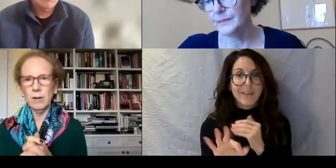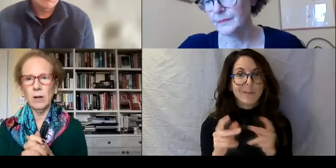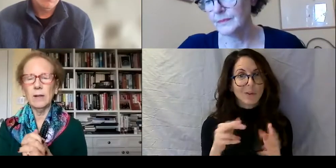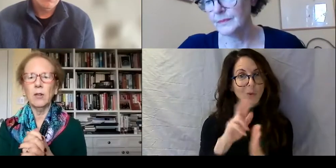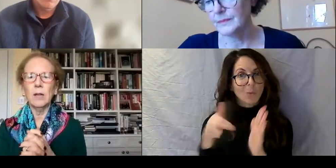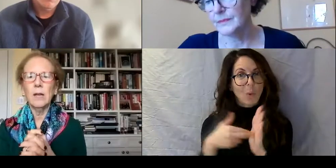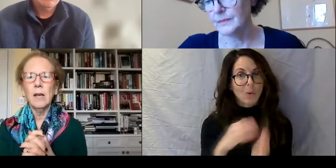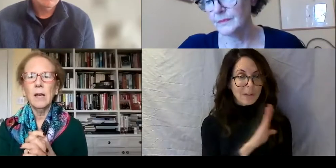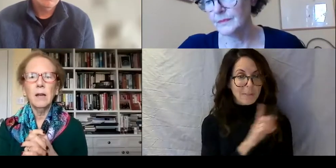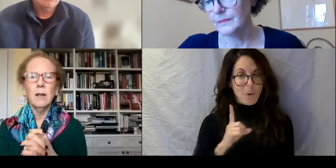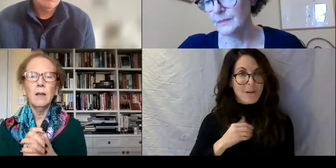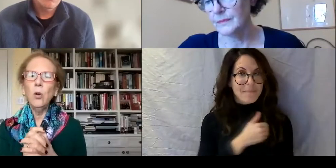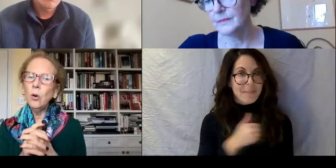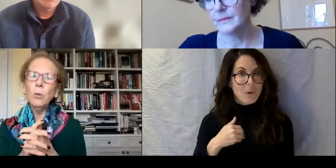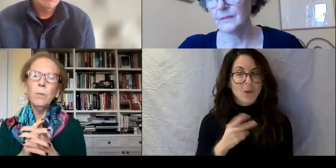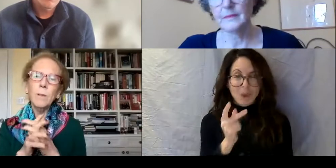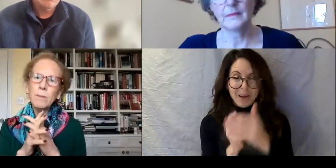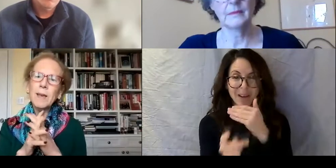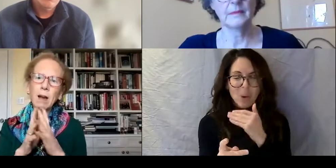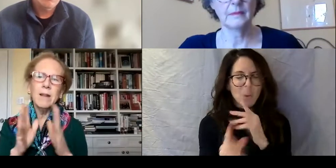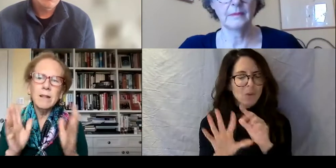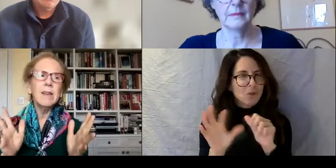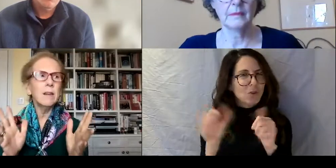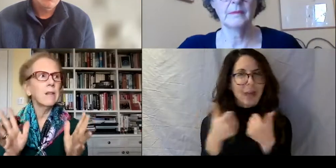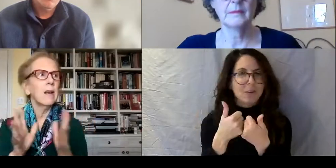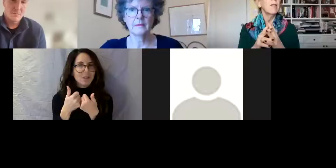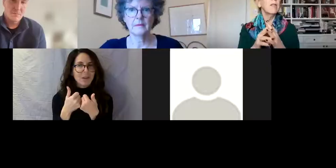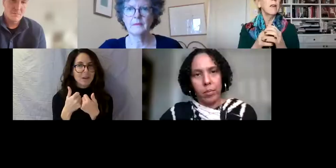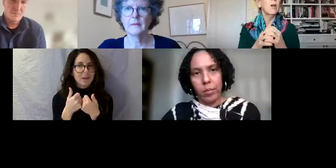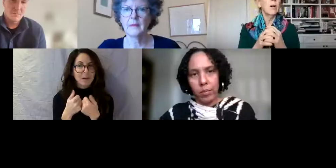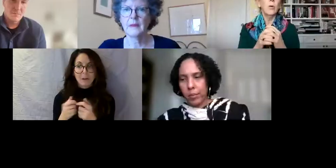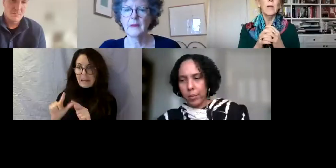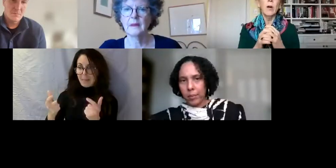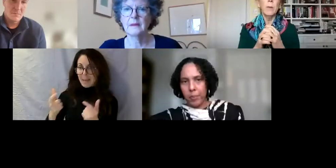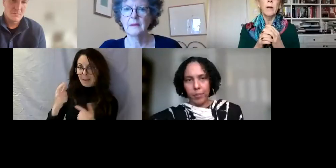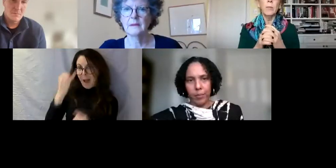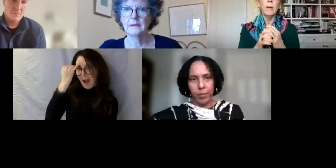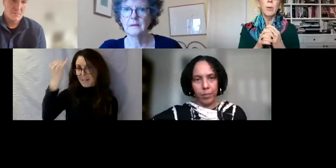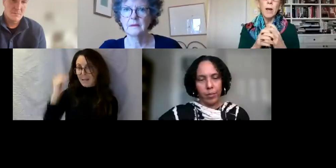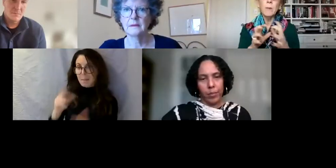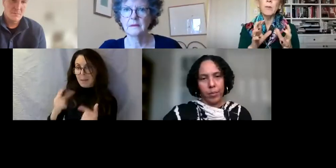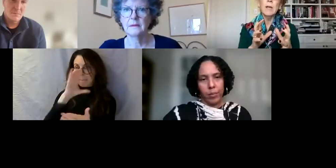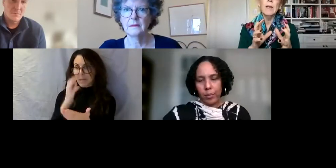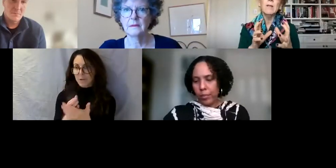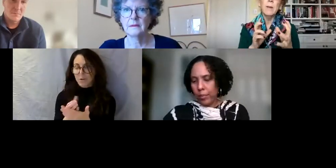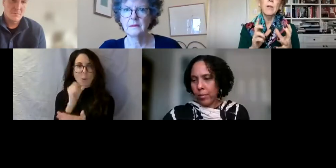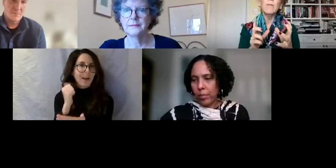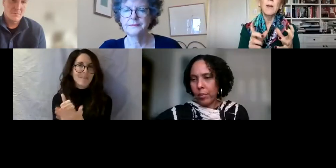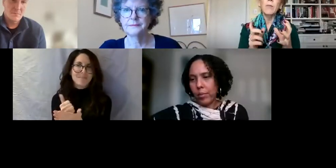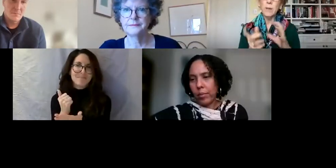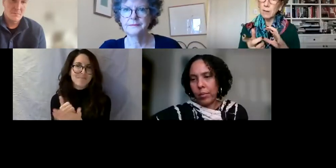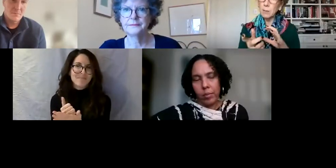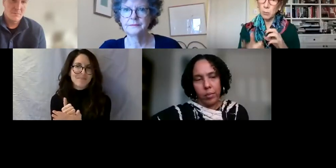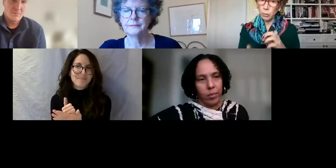enormously challenging. No big ideas, I think, are going to help here, but perhaps it's better to have